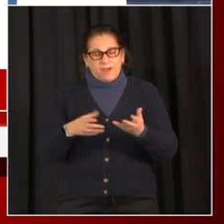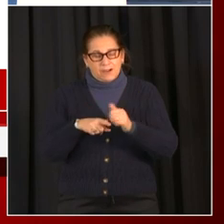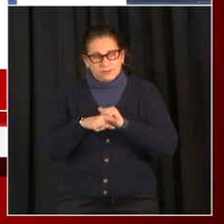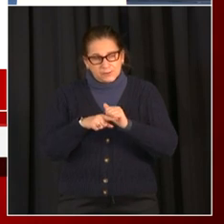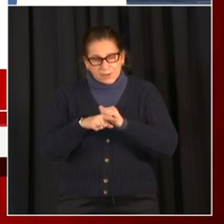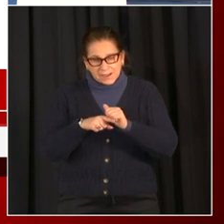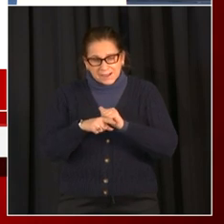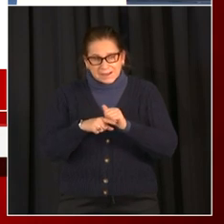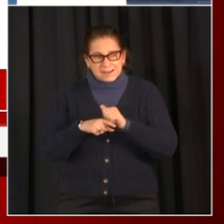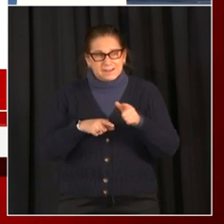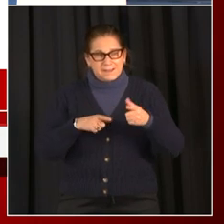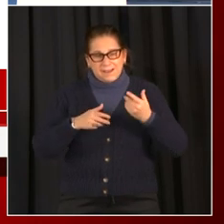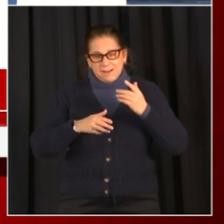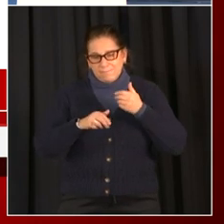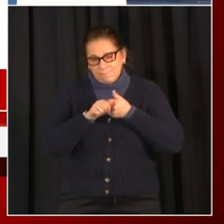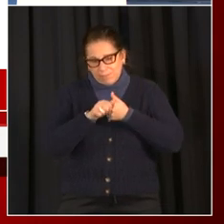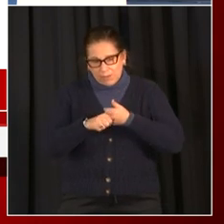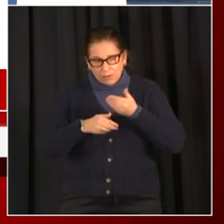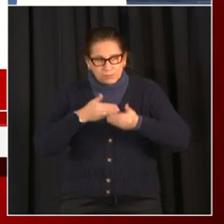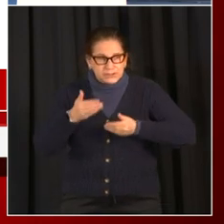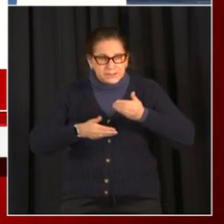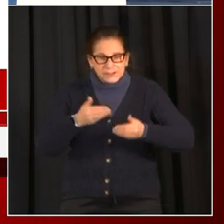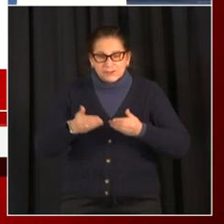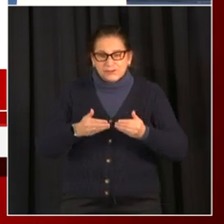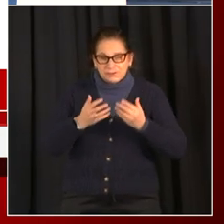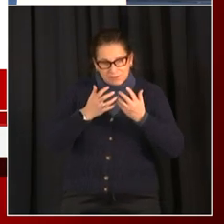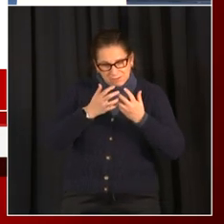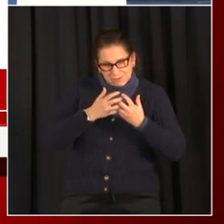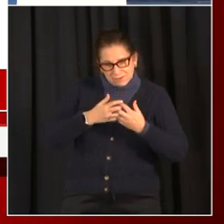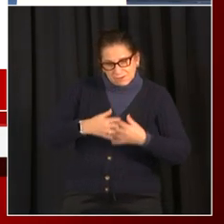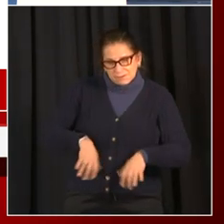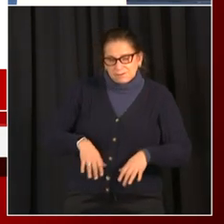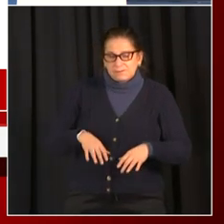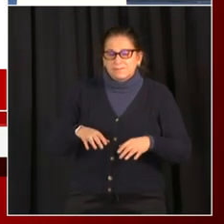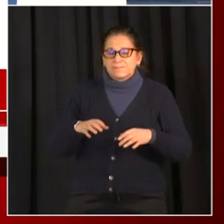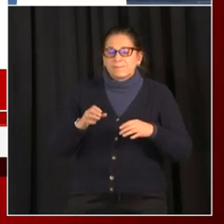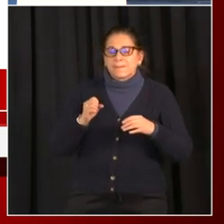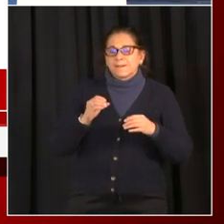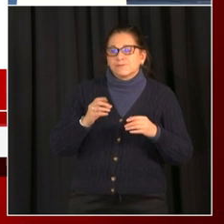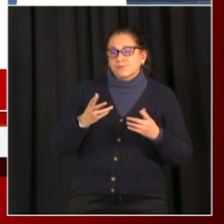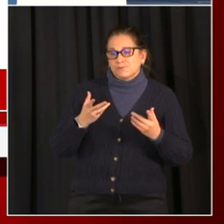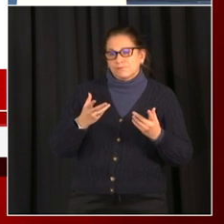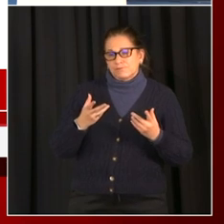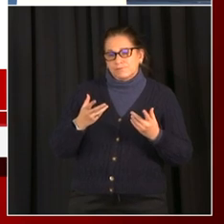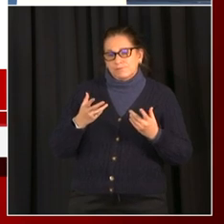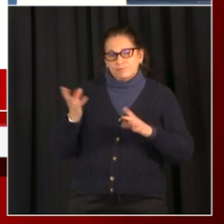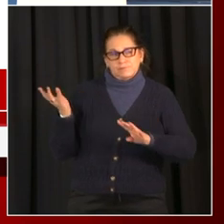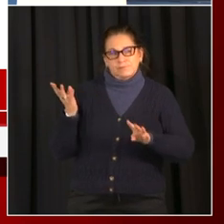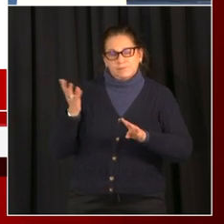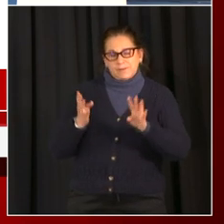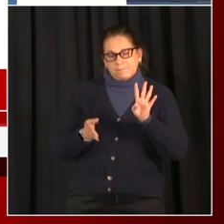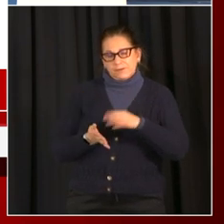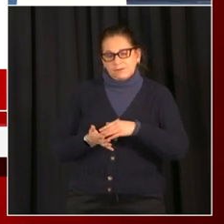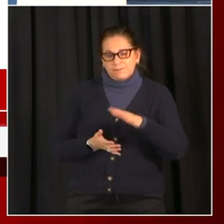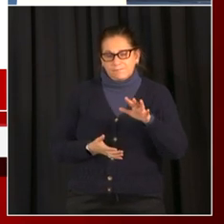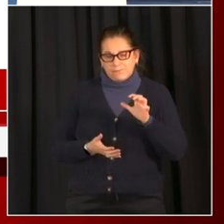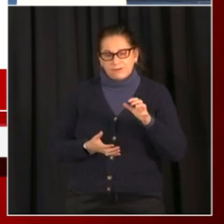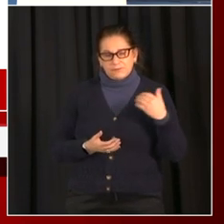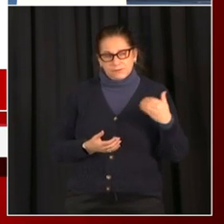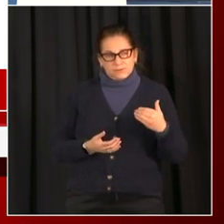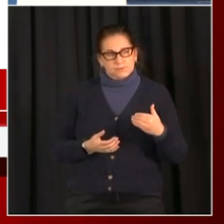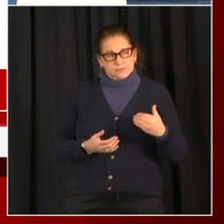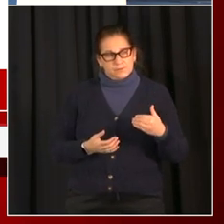So the delta of time is actually pretty small for the number of vaccines we're able to administer in a handful of sites as